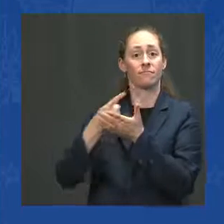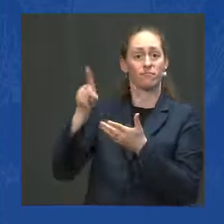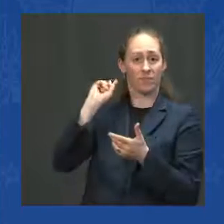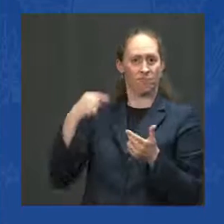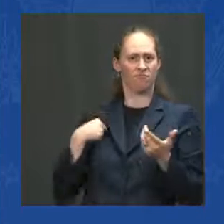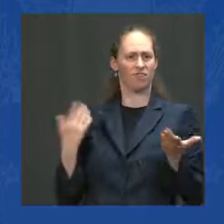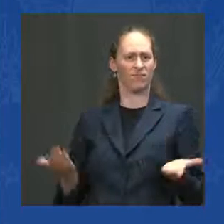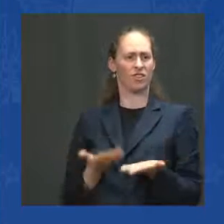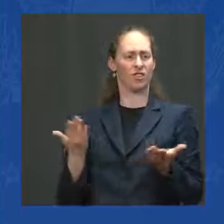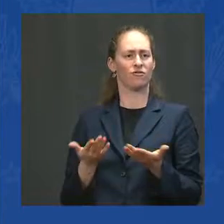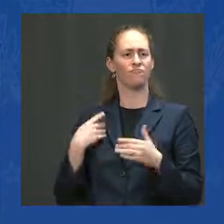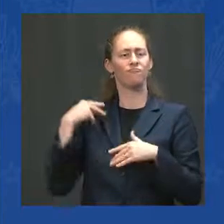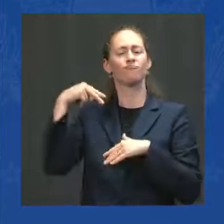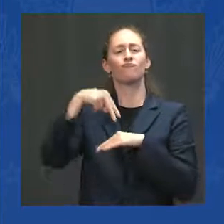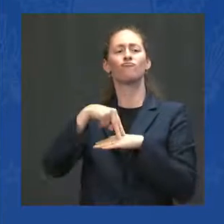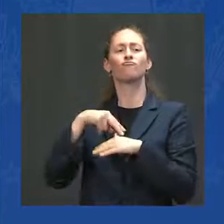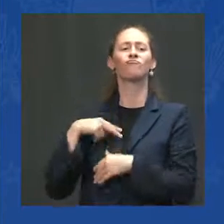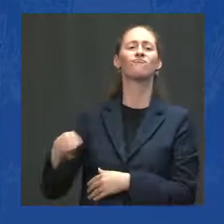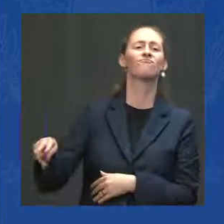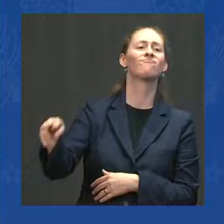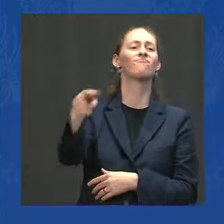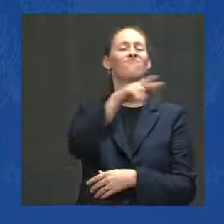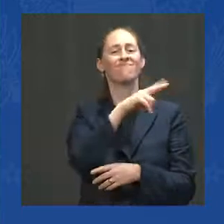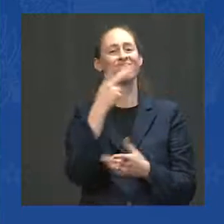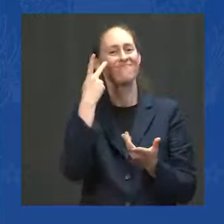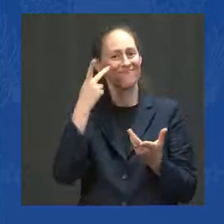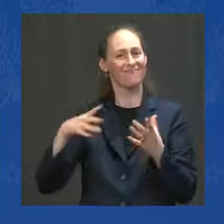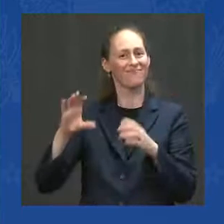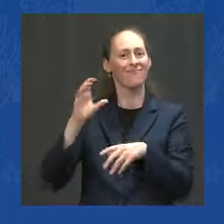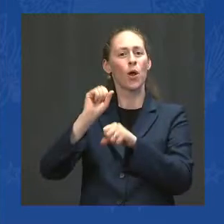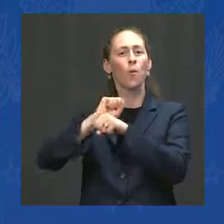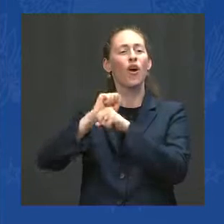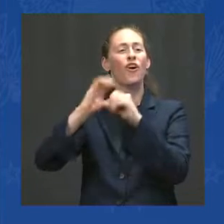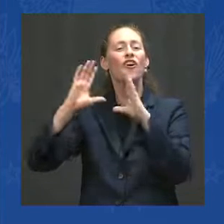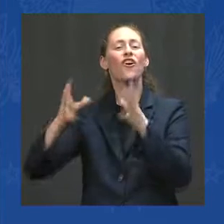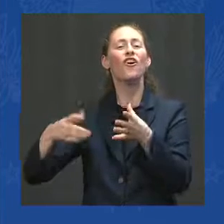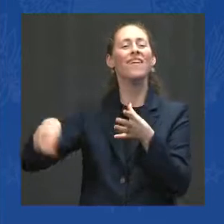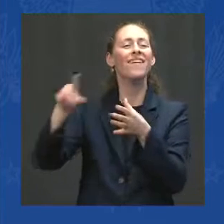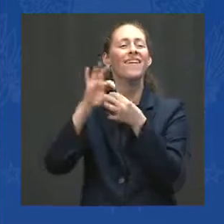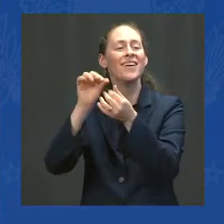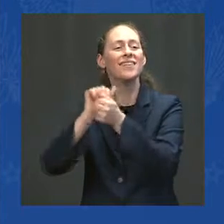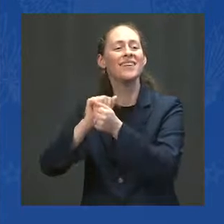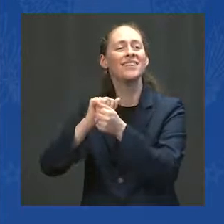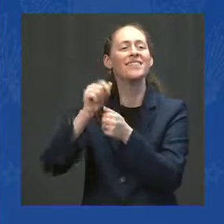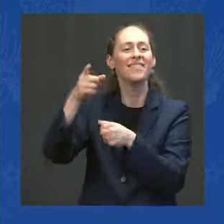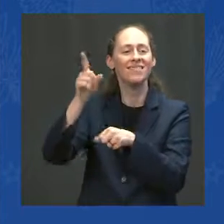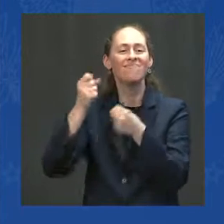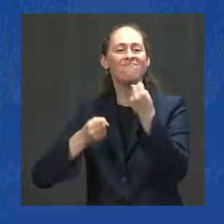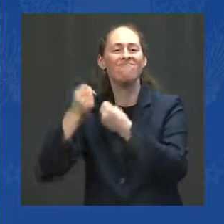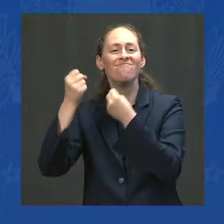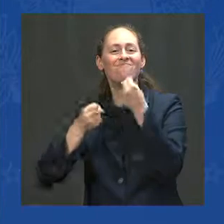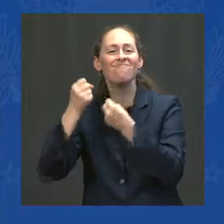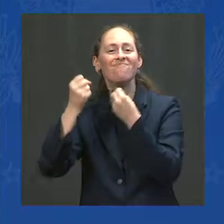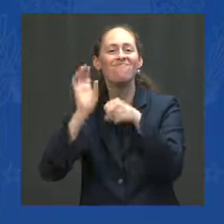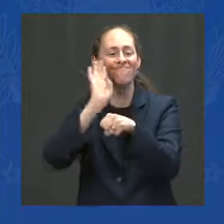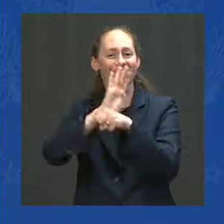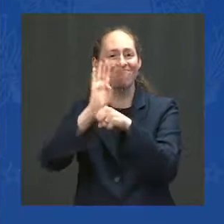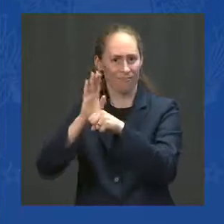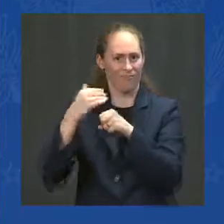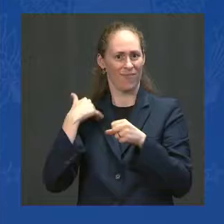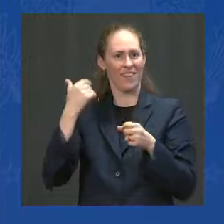Workers and with leaders from the big three automobile companies in America, surrounded by iconic American